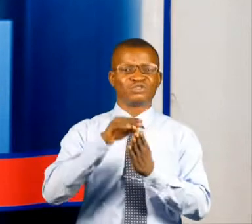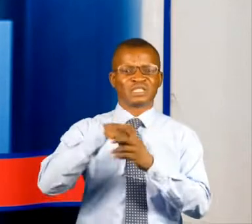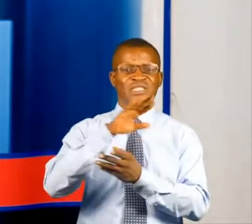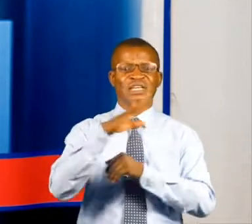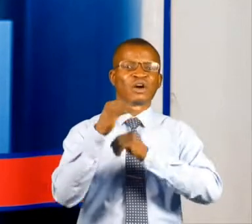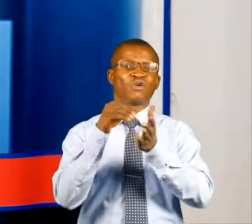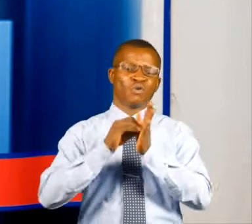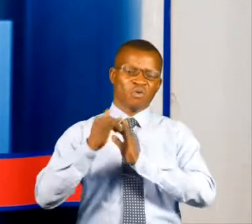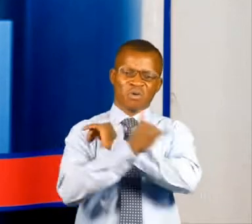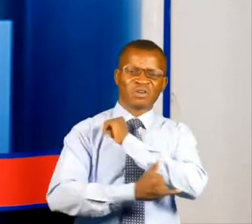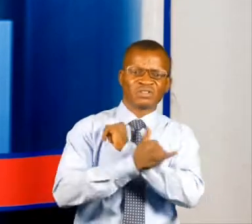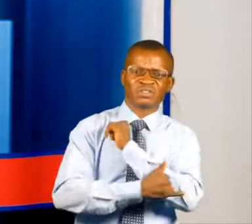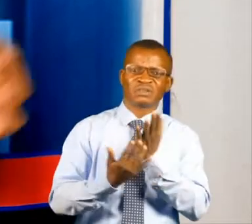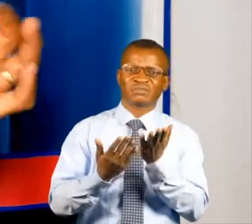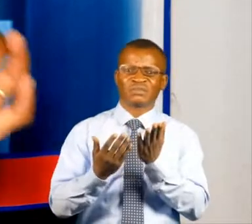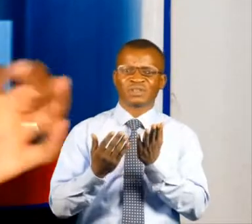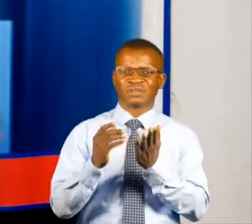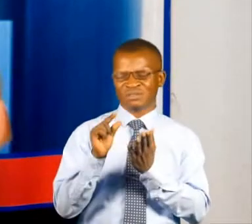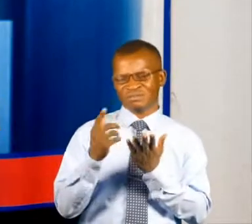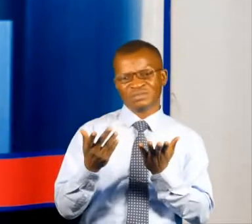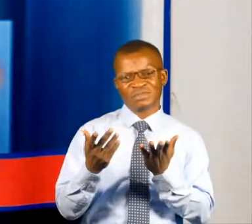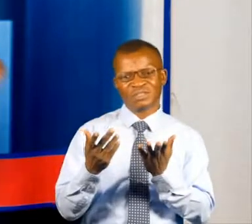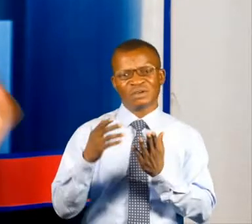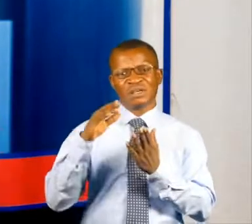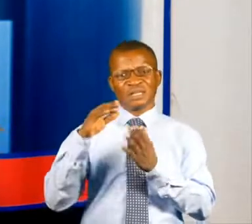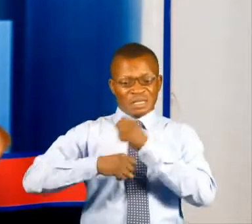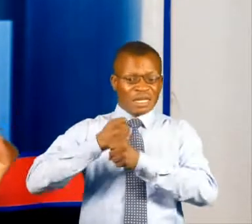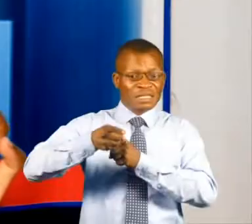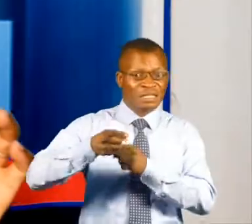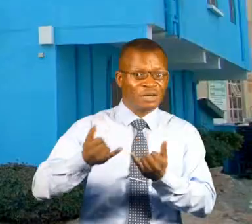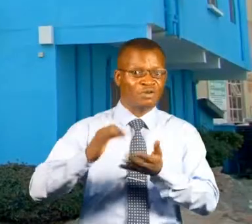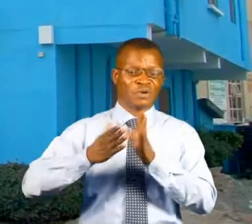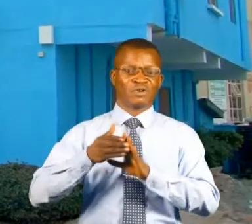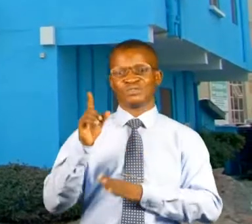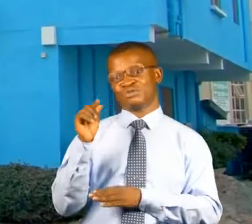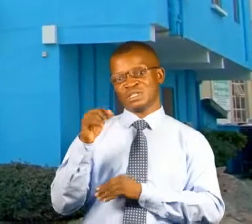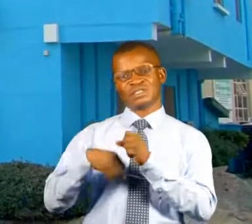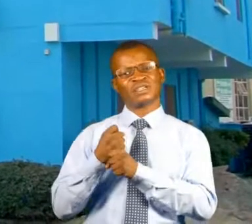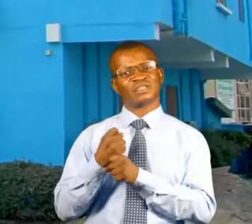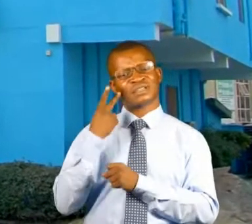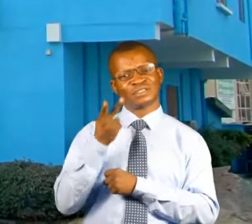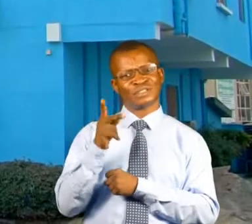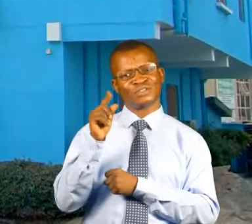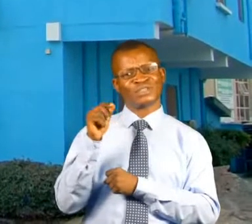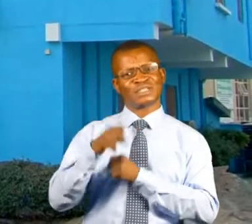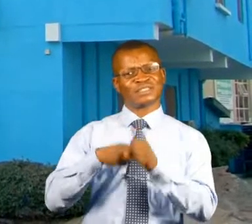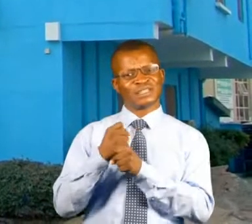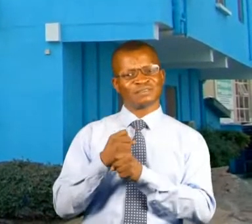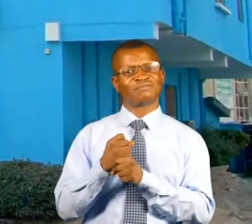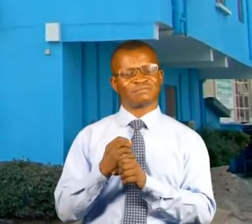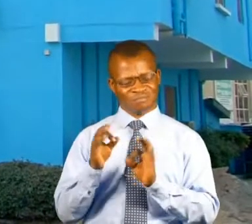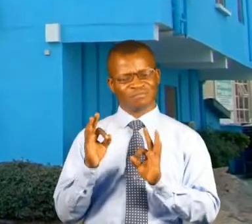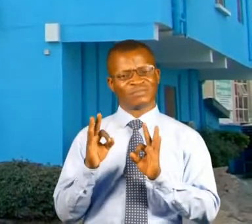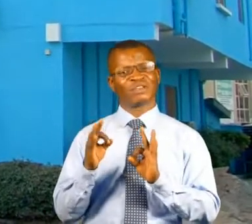their own, in the laws of one their country, the changes are just few and far. There's little or nothing. By next year, NAPTIP will be 20 years. So